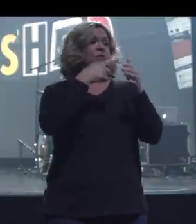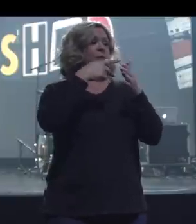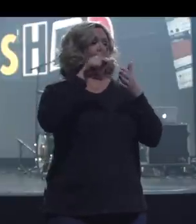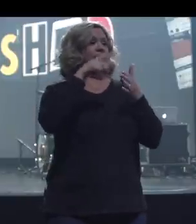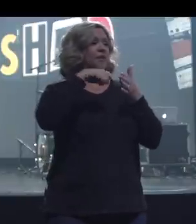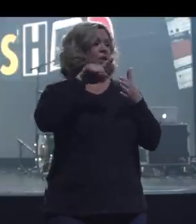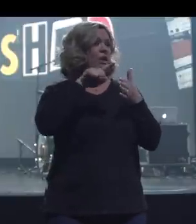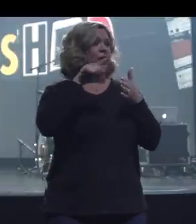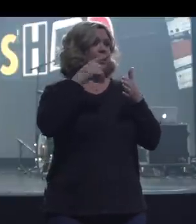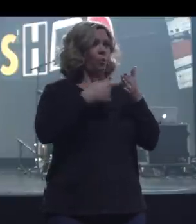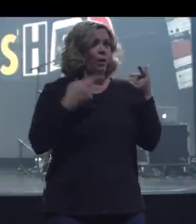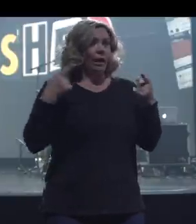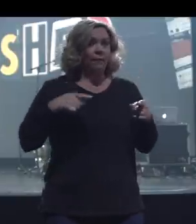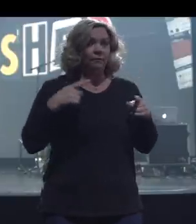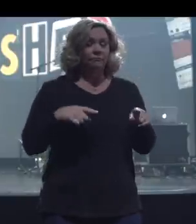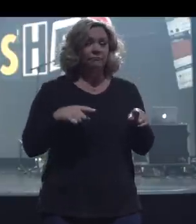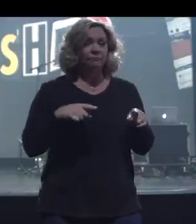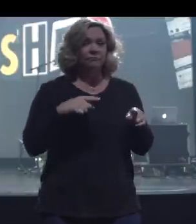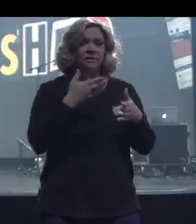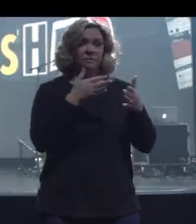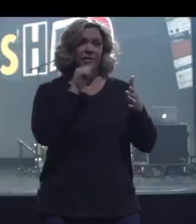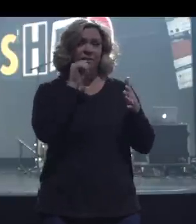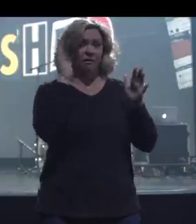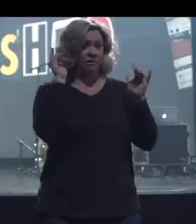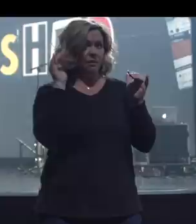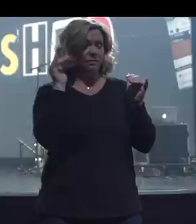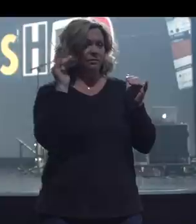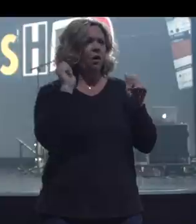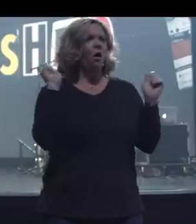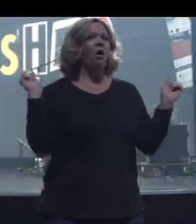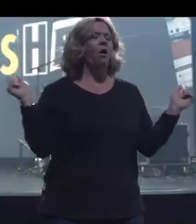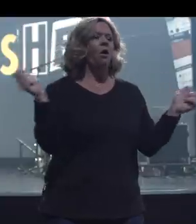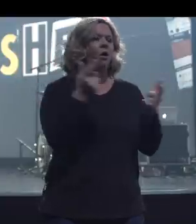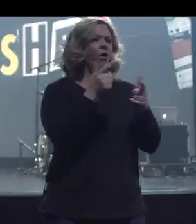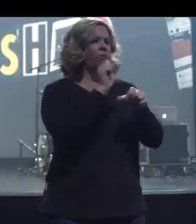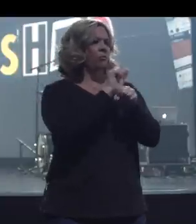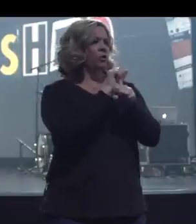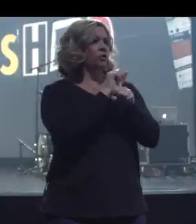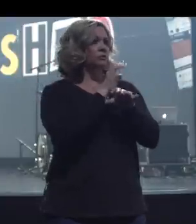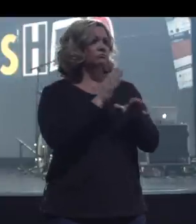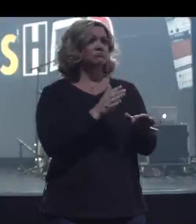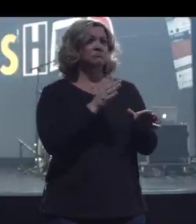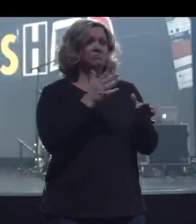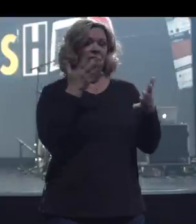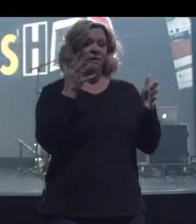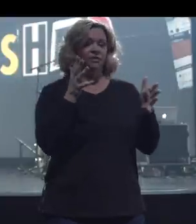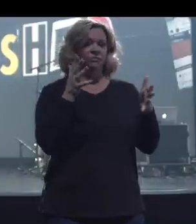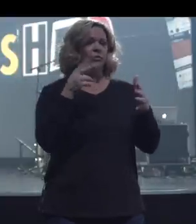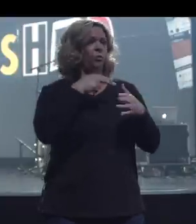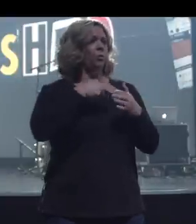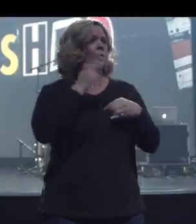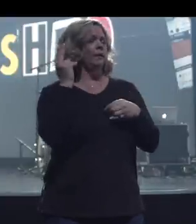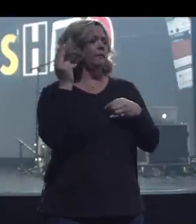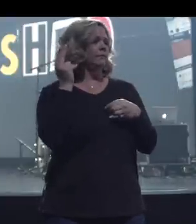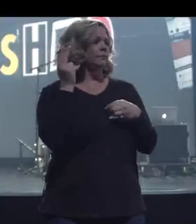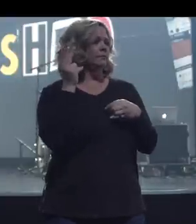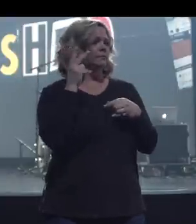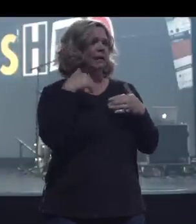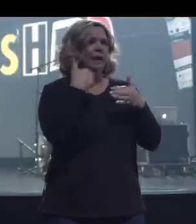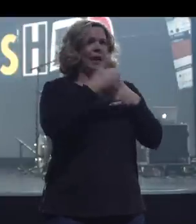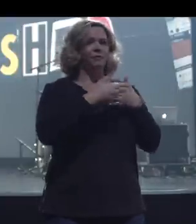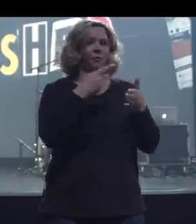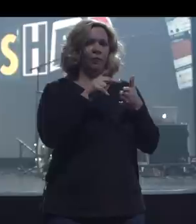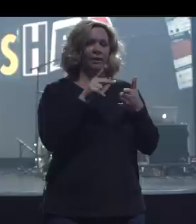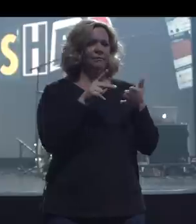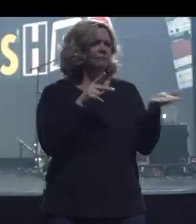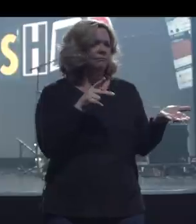not expect. Almost every single worker quit that day. They got the paycheck. Why? They never